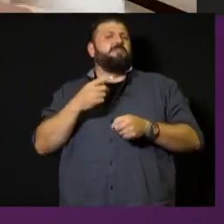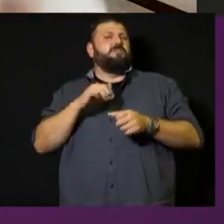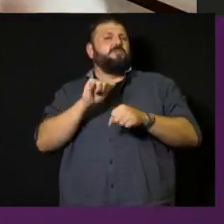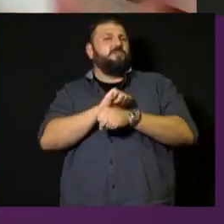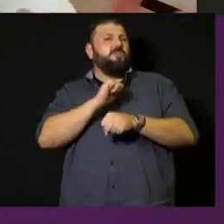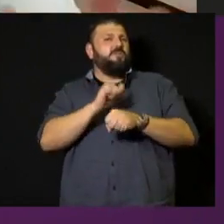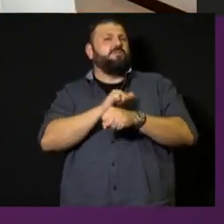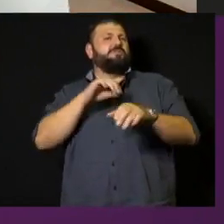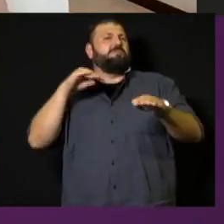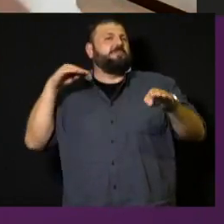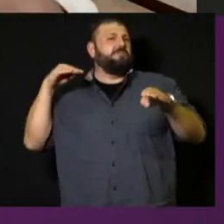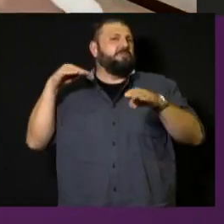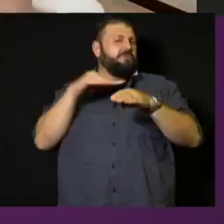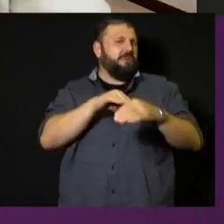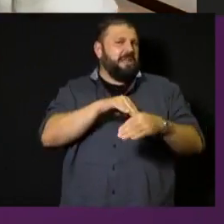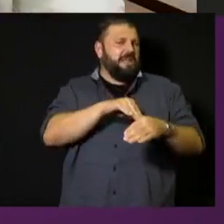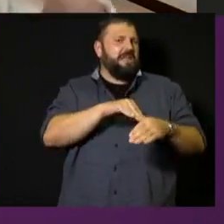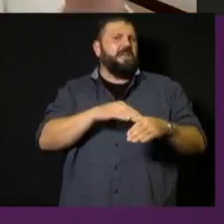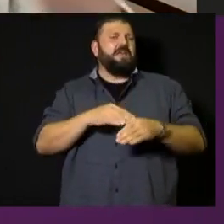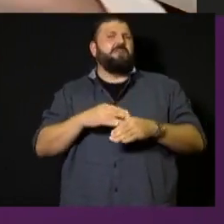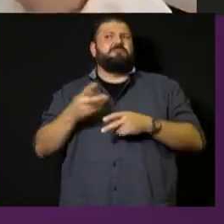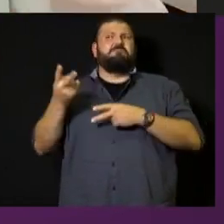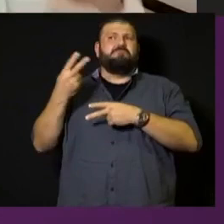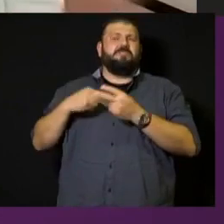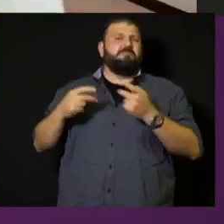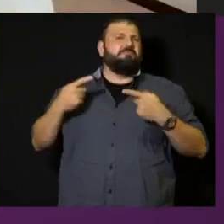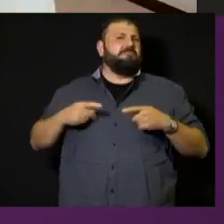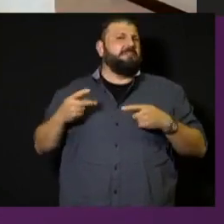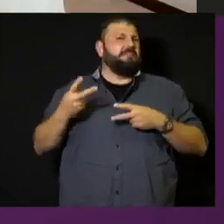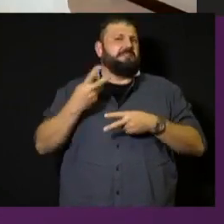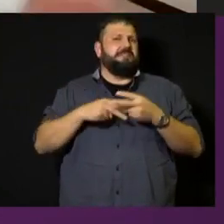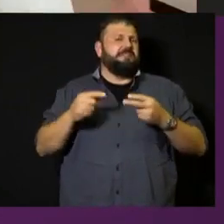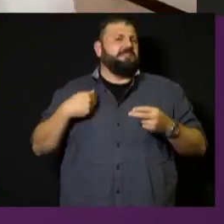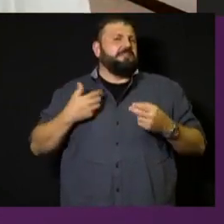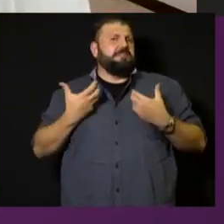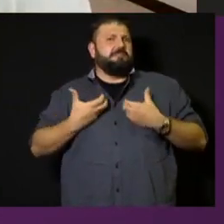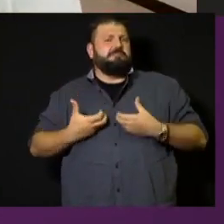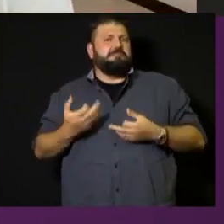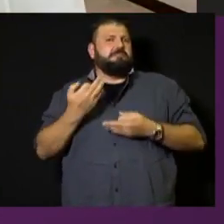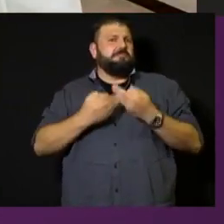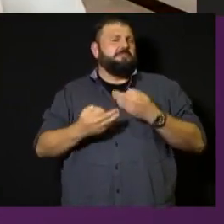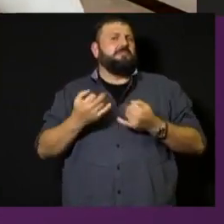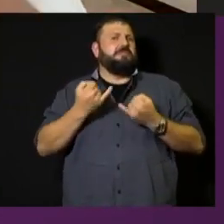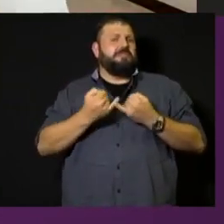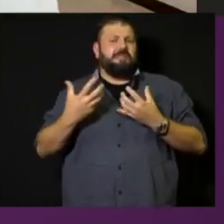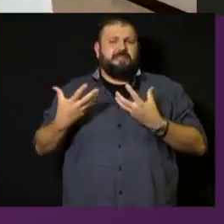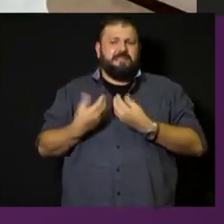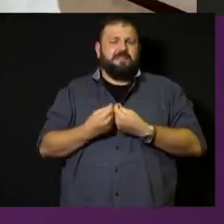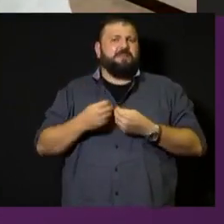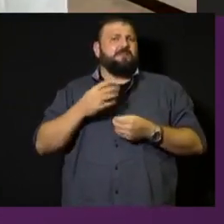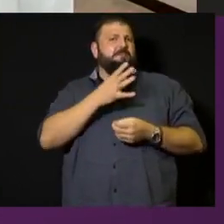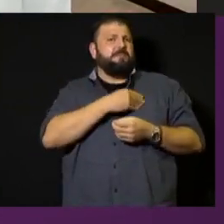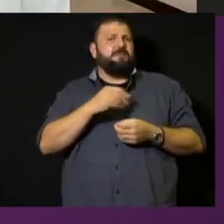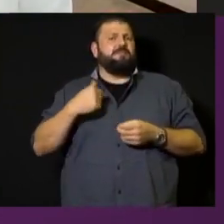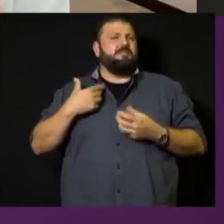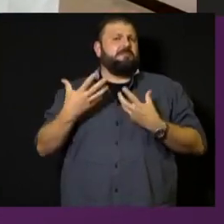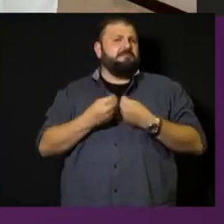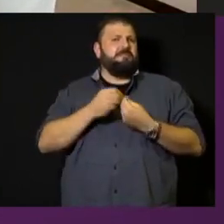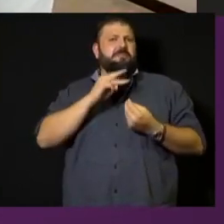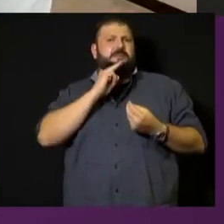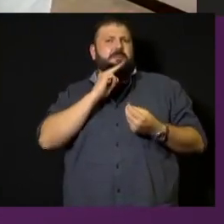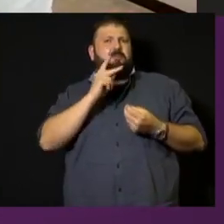Last year, I crashed my car, so I